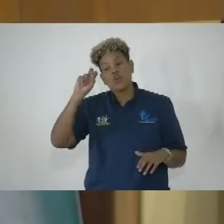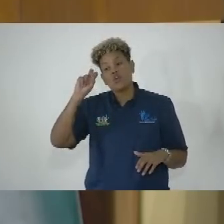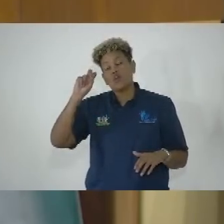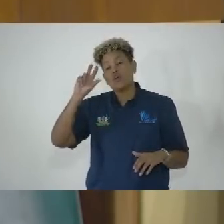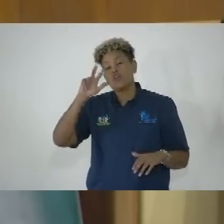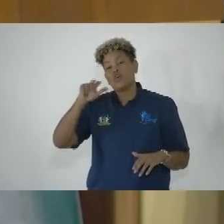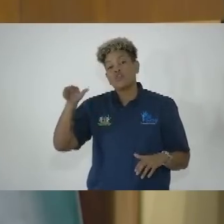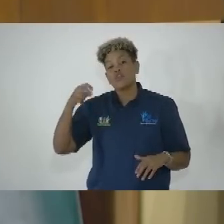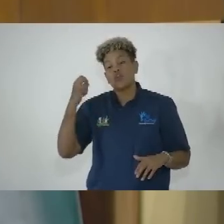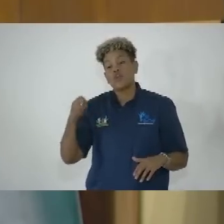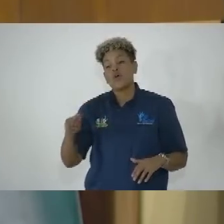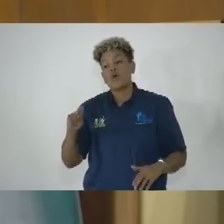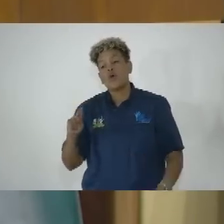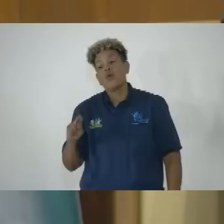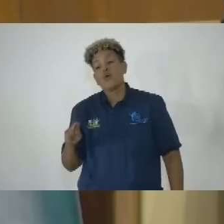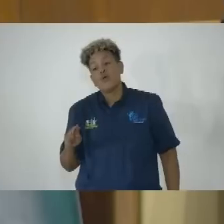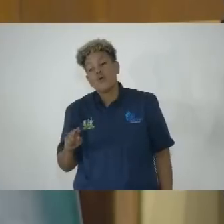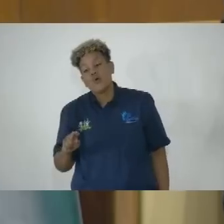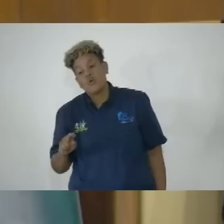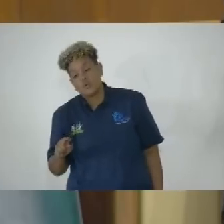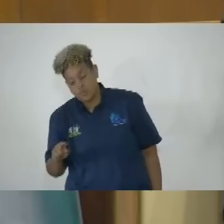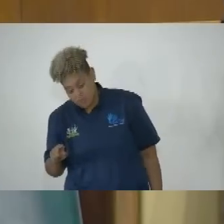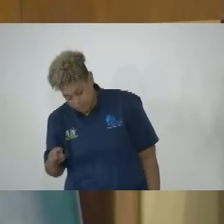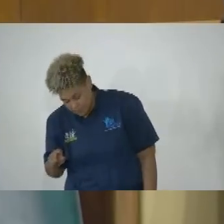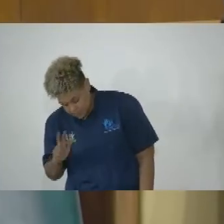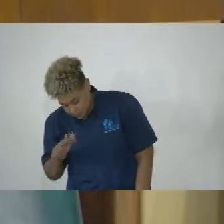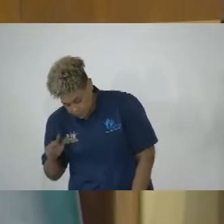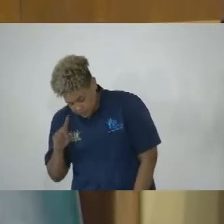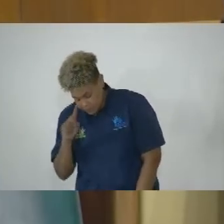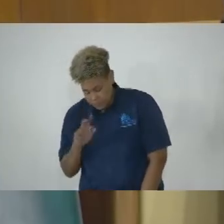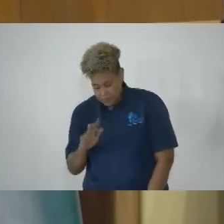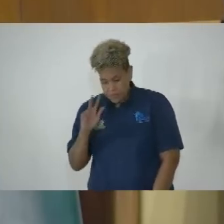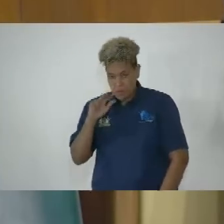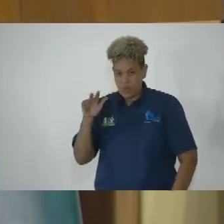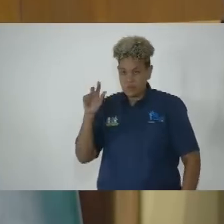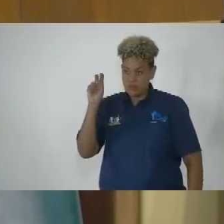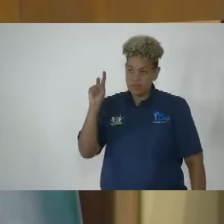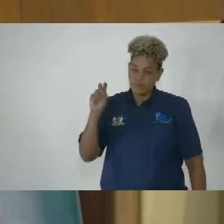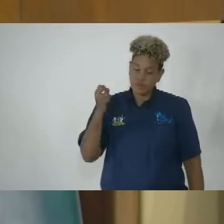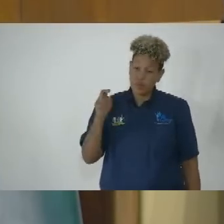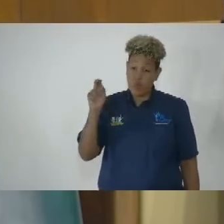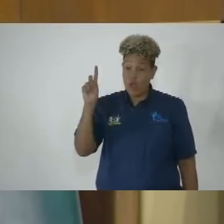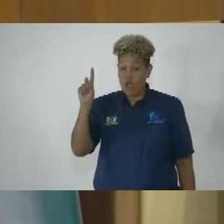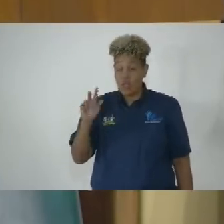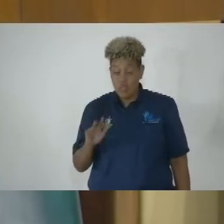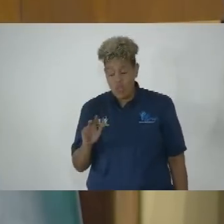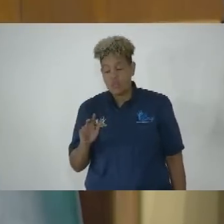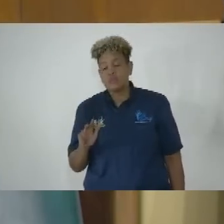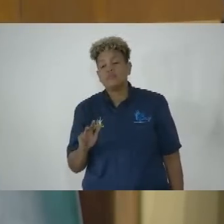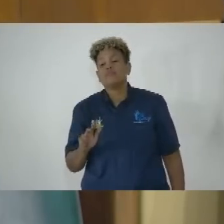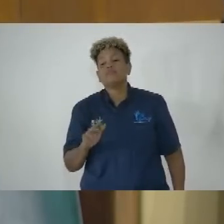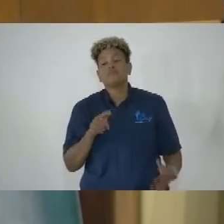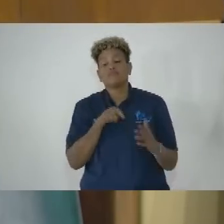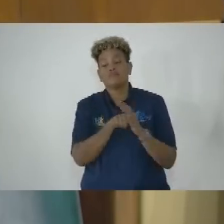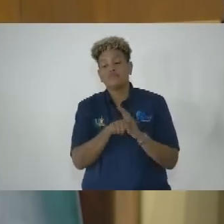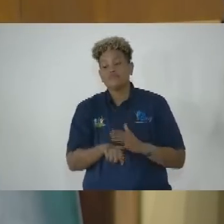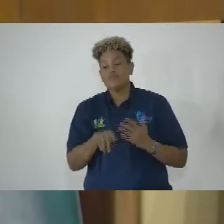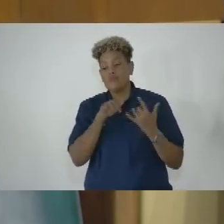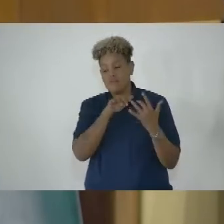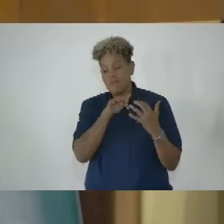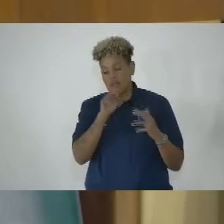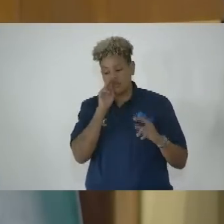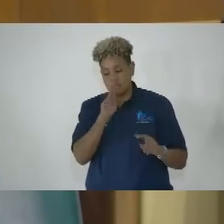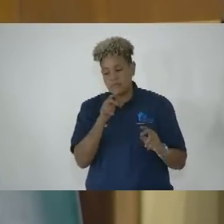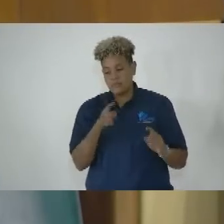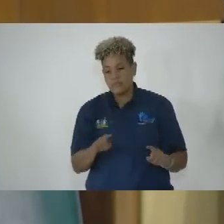33 or a third of the domestic murder, the violence